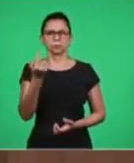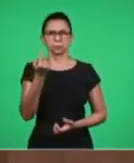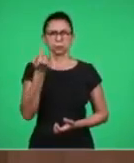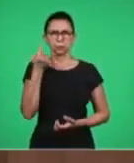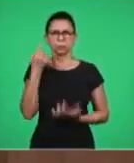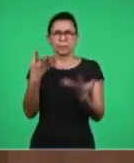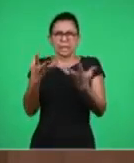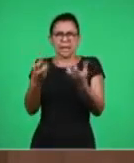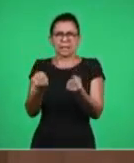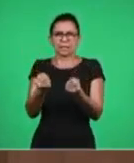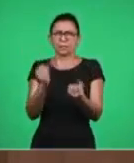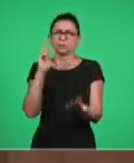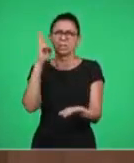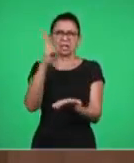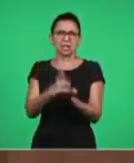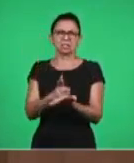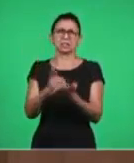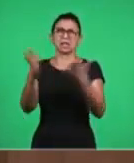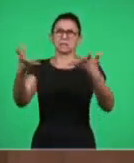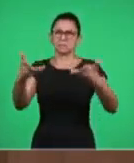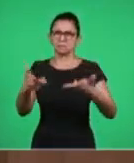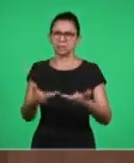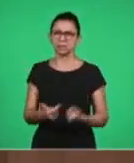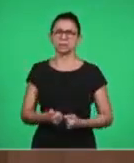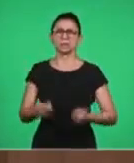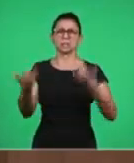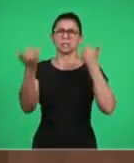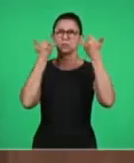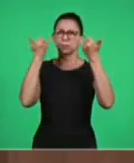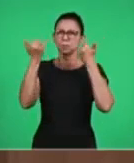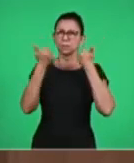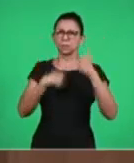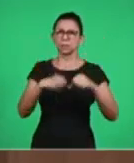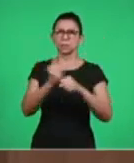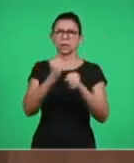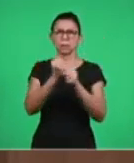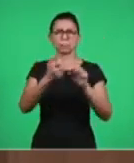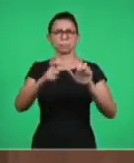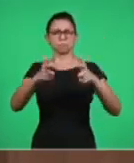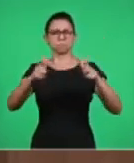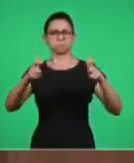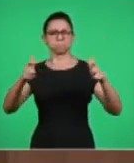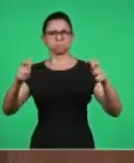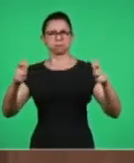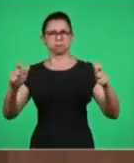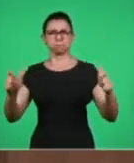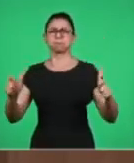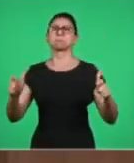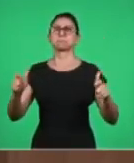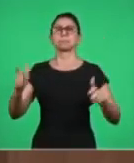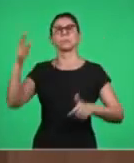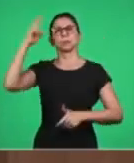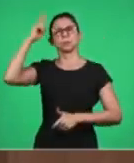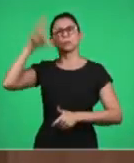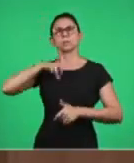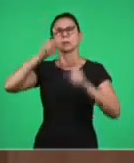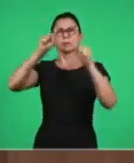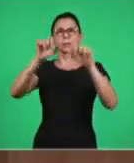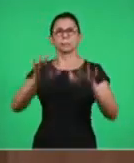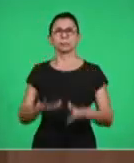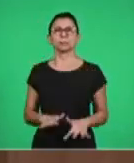the greatest benefit of the work of the Holy Spirit. The information and growth is being greatly blessed by the